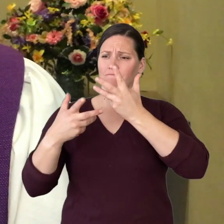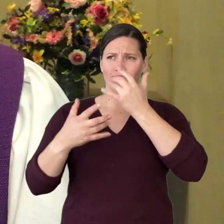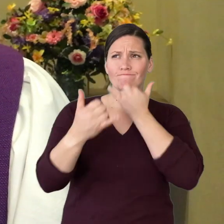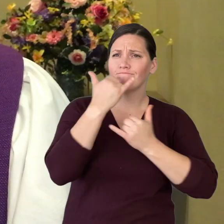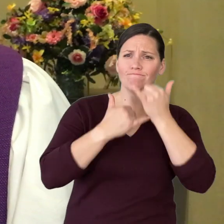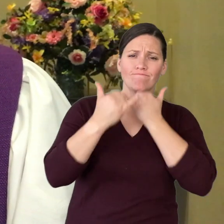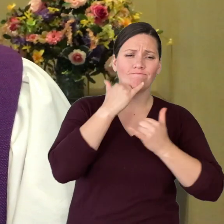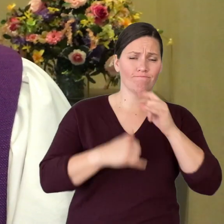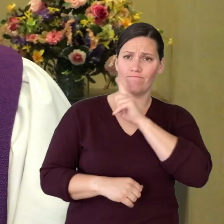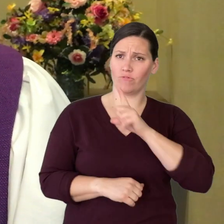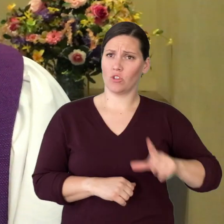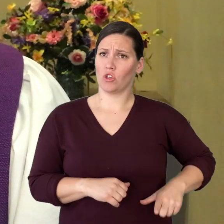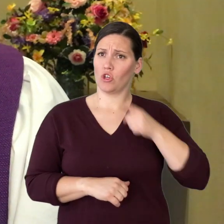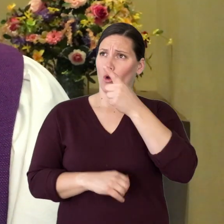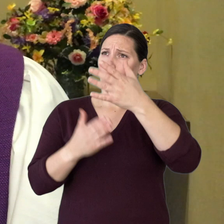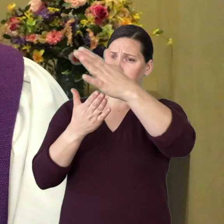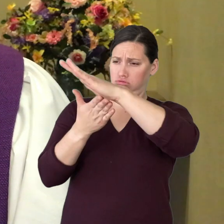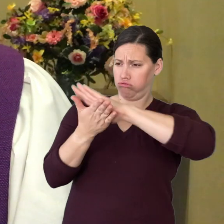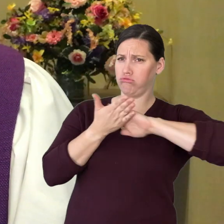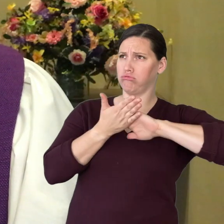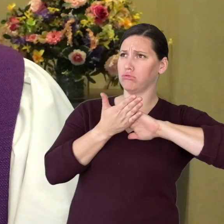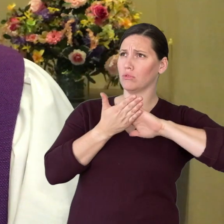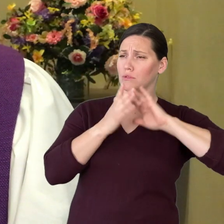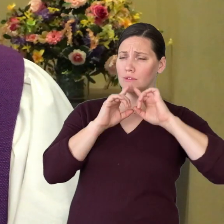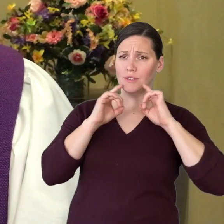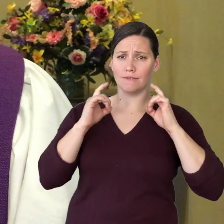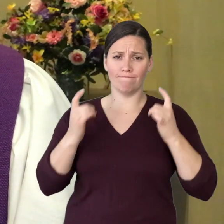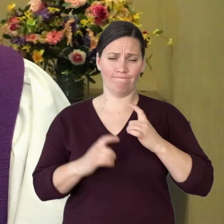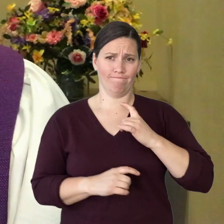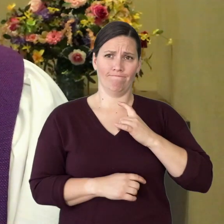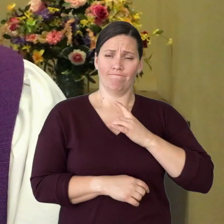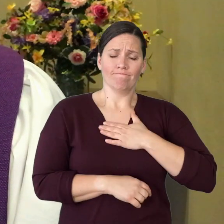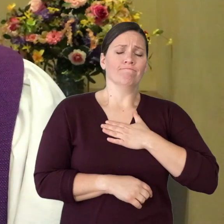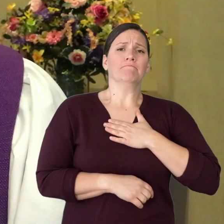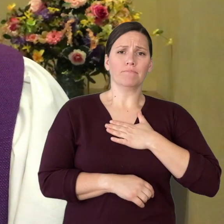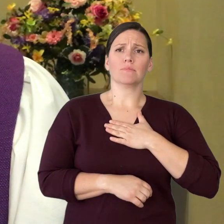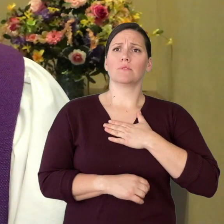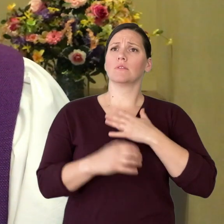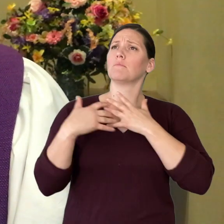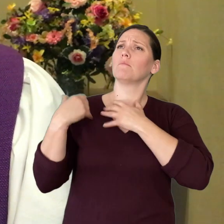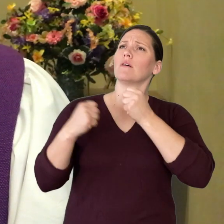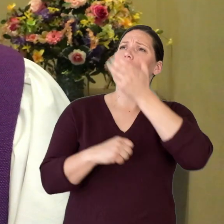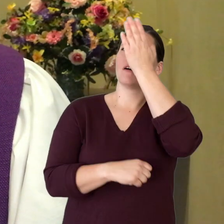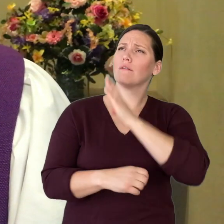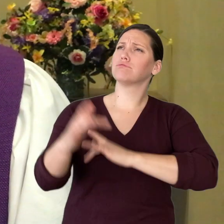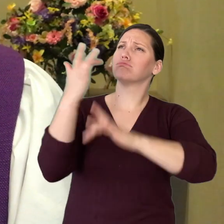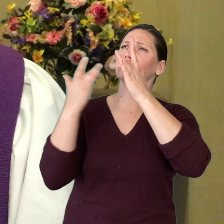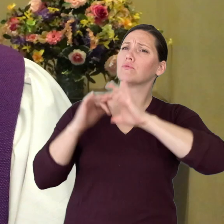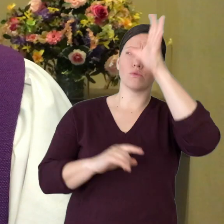transgressions unto the Lord, and you forgave the iniquity of my sin. O Almighty